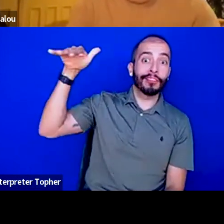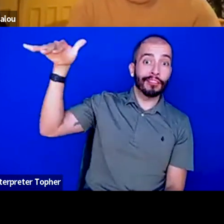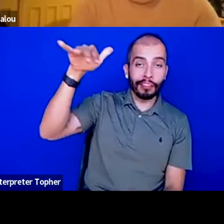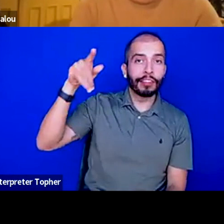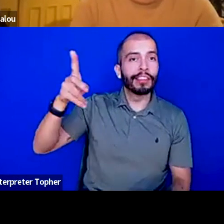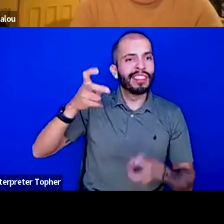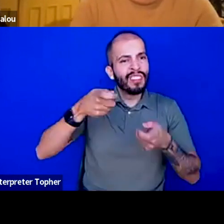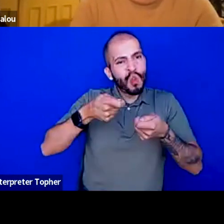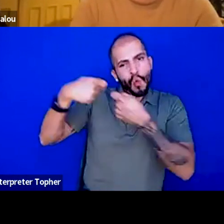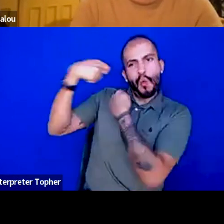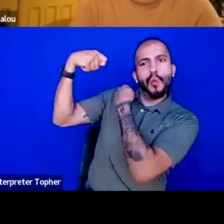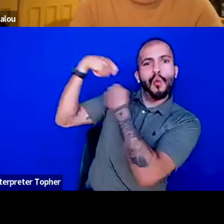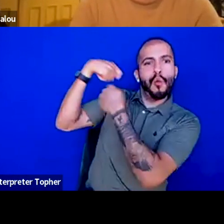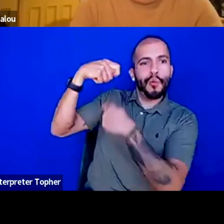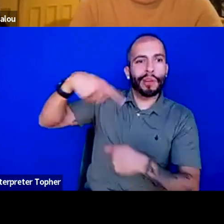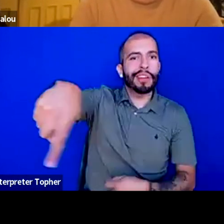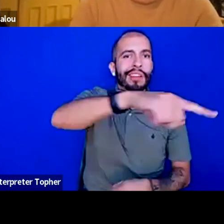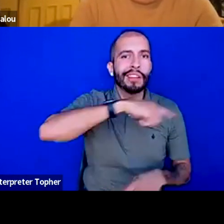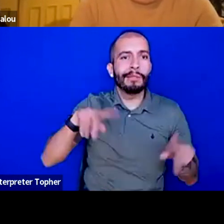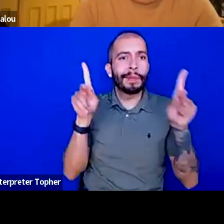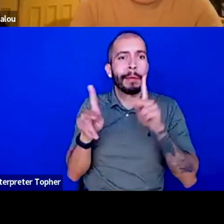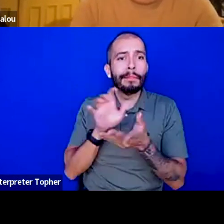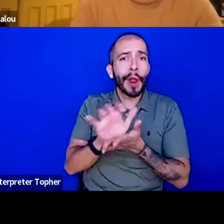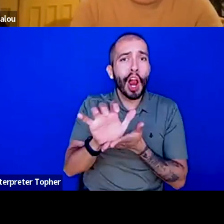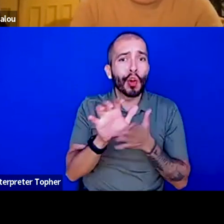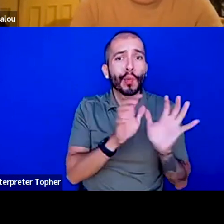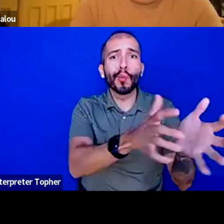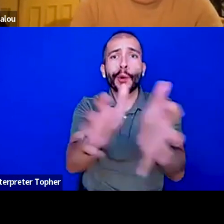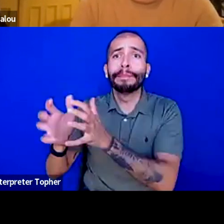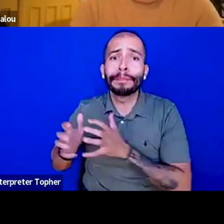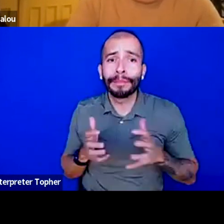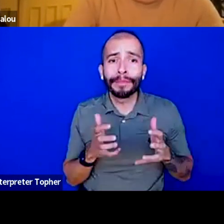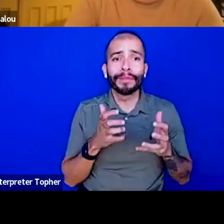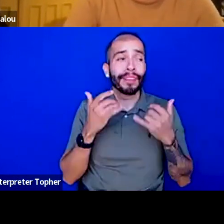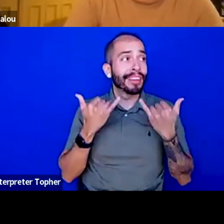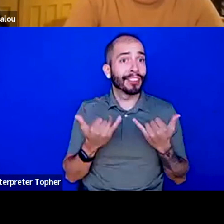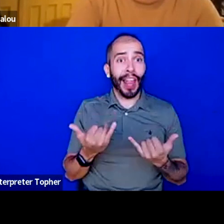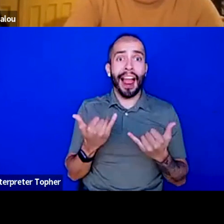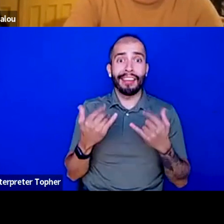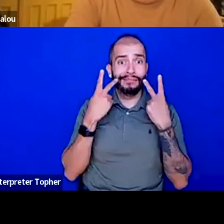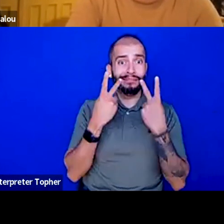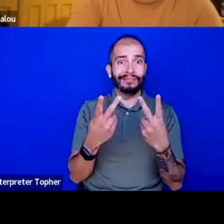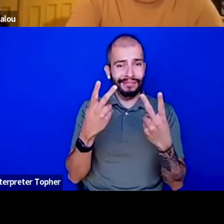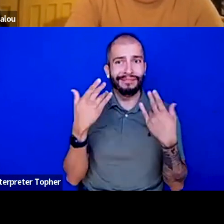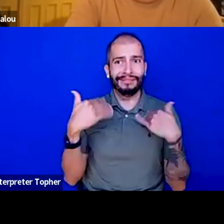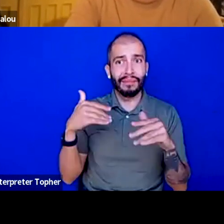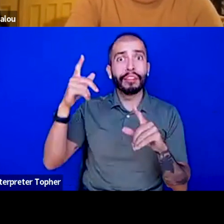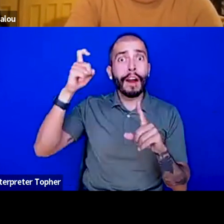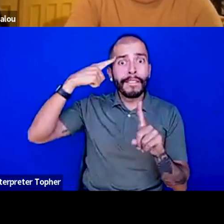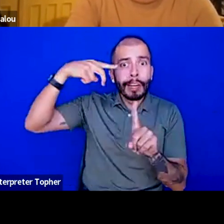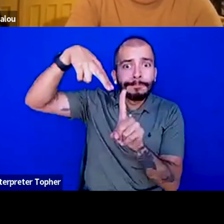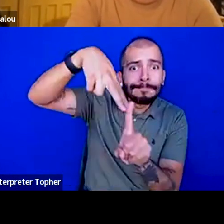how today, the kind of expansion of surveillance technologies and the way that carceral logics